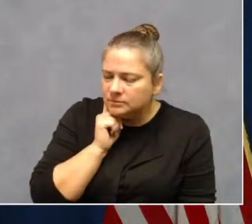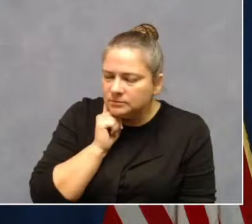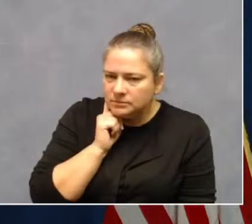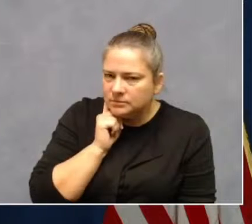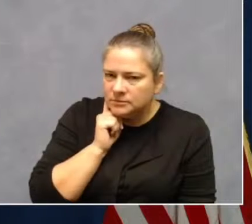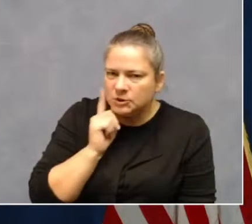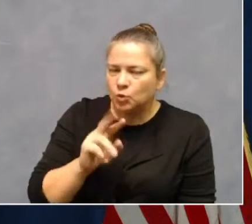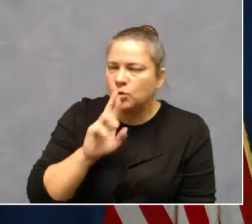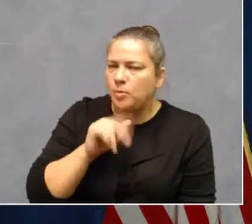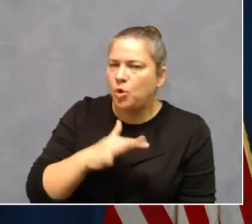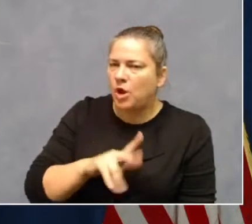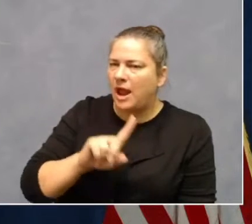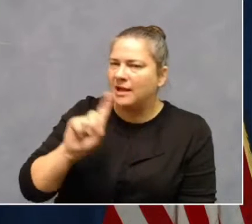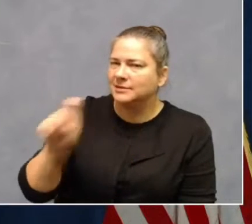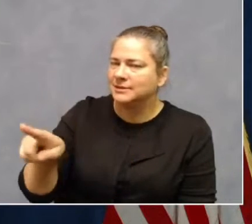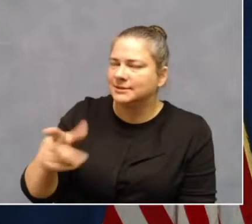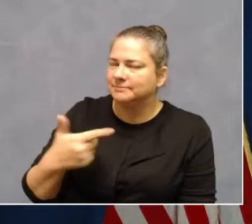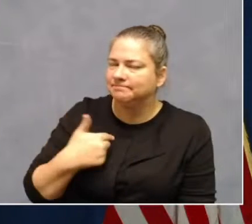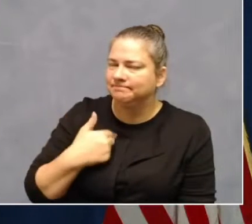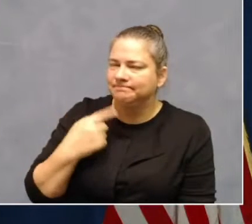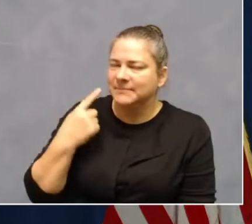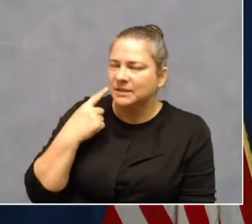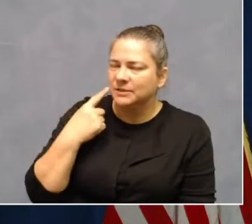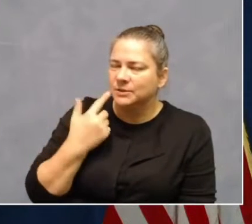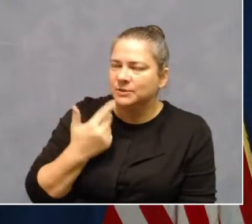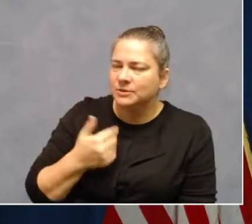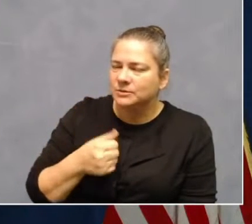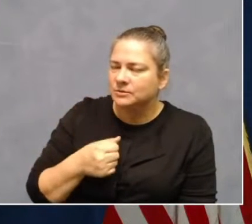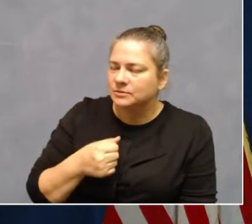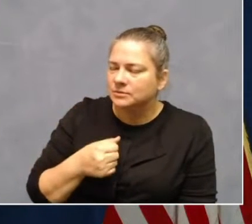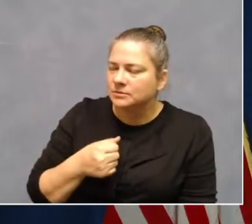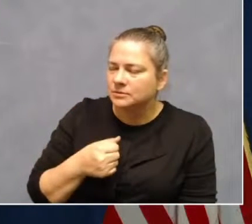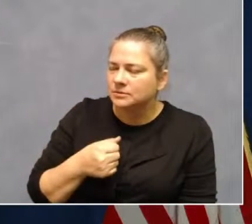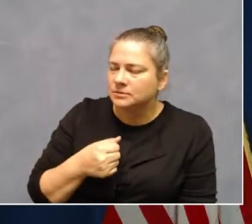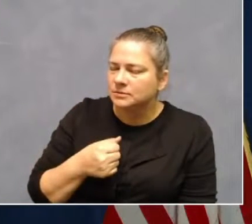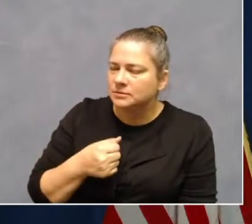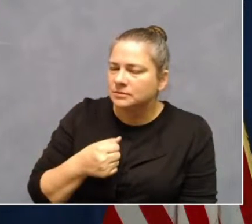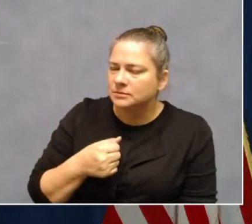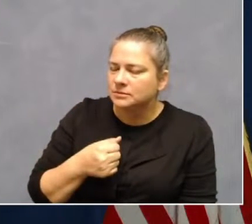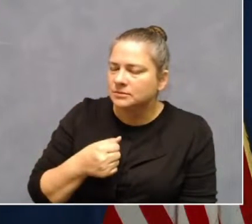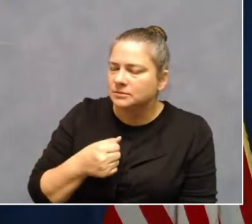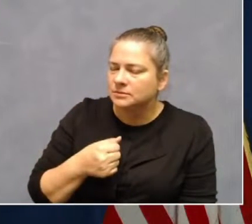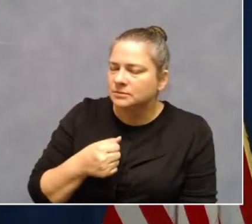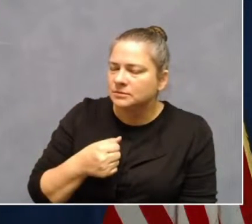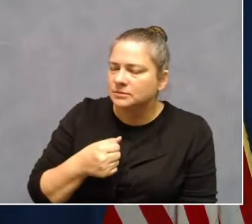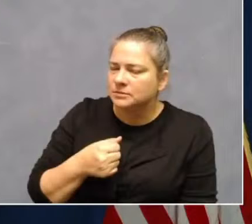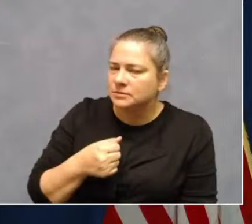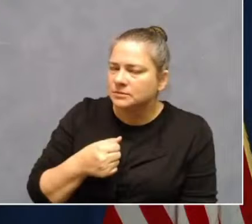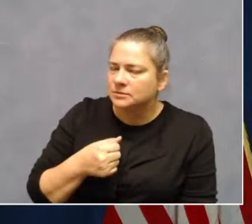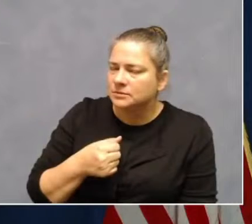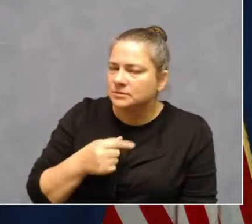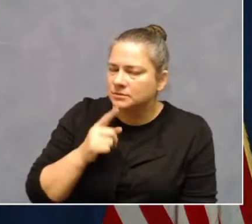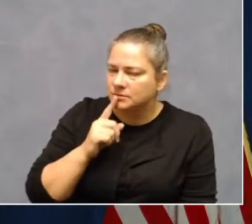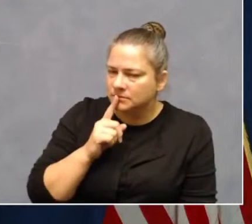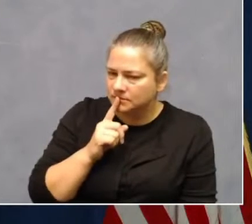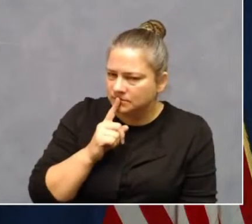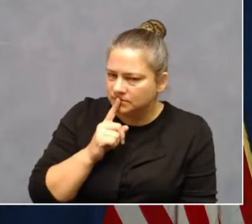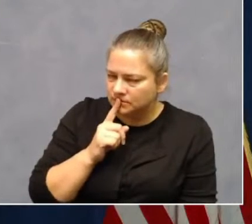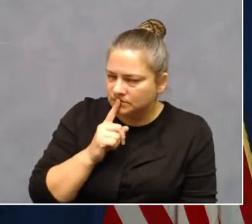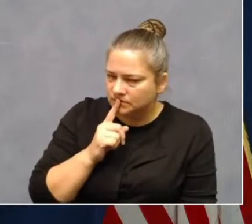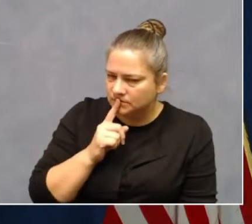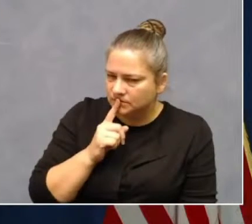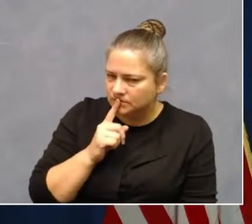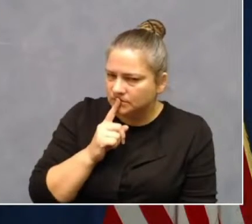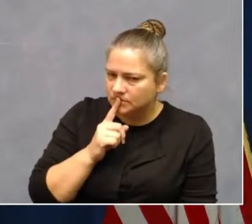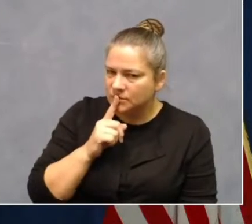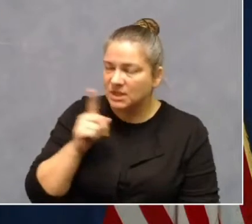6. That's correct. Right, 5.84%. Is anything going to change if the positivity rate continues to climb? Yeah, our current